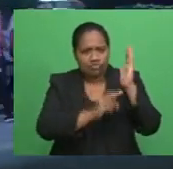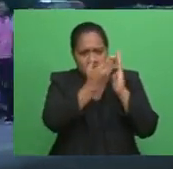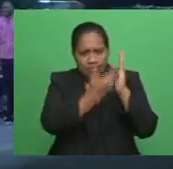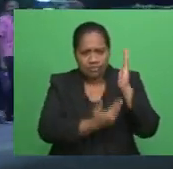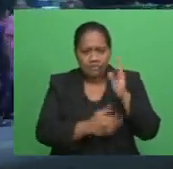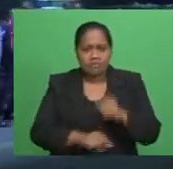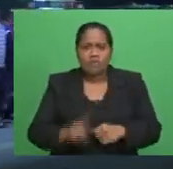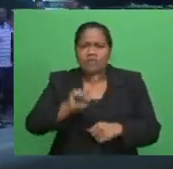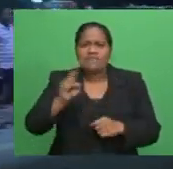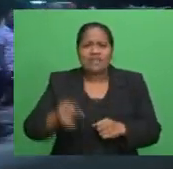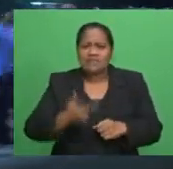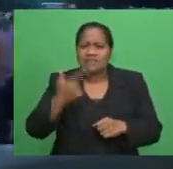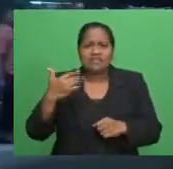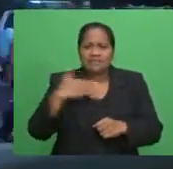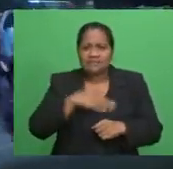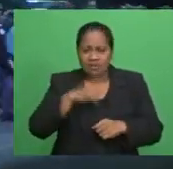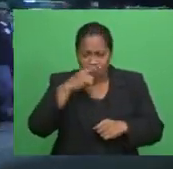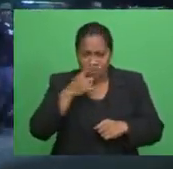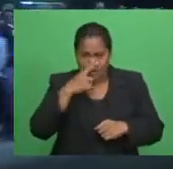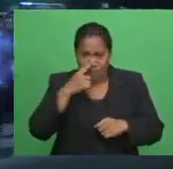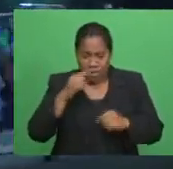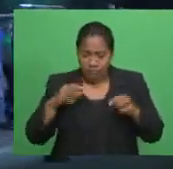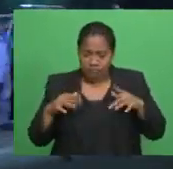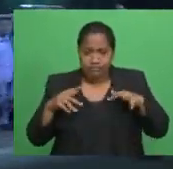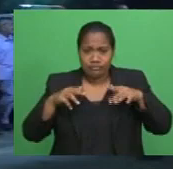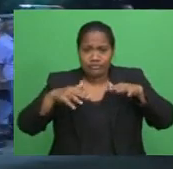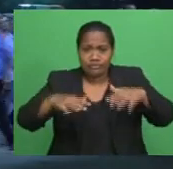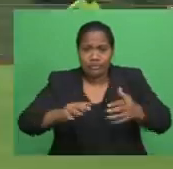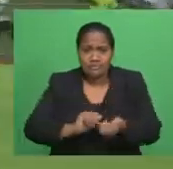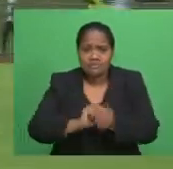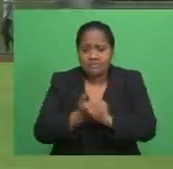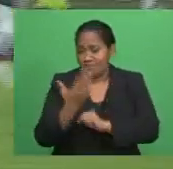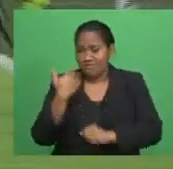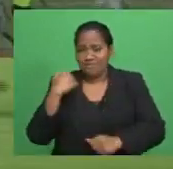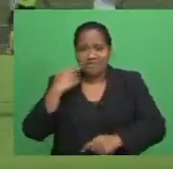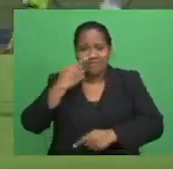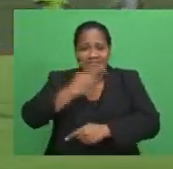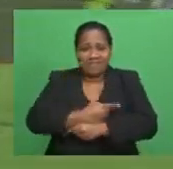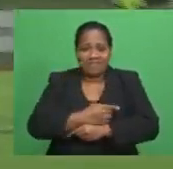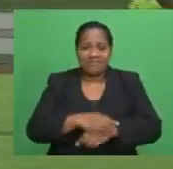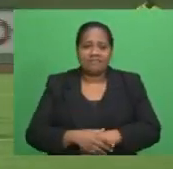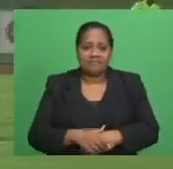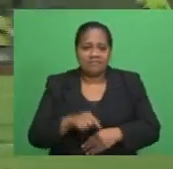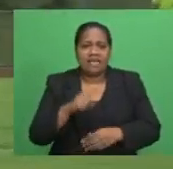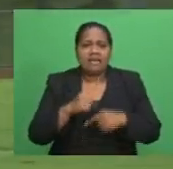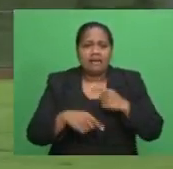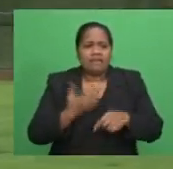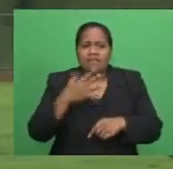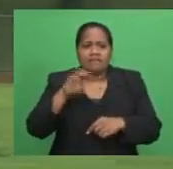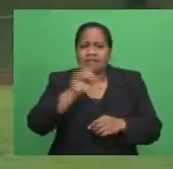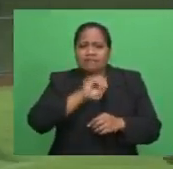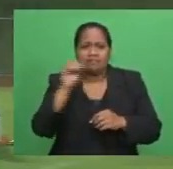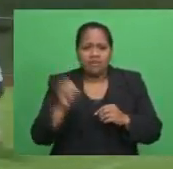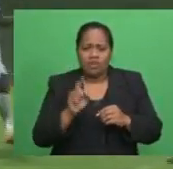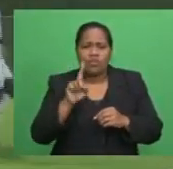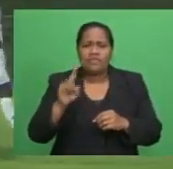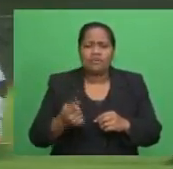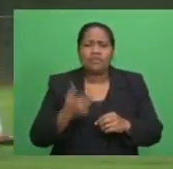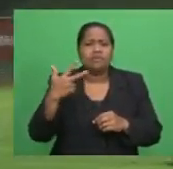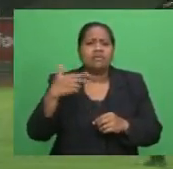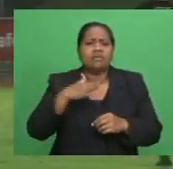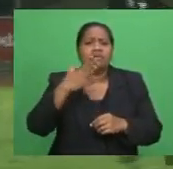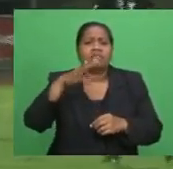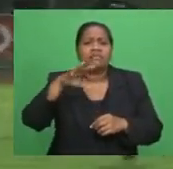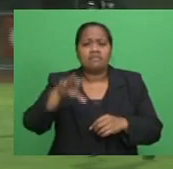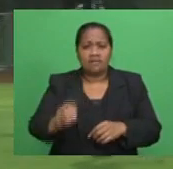patrons, players and officials attended the match last night, which was below the 50% capacity of 1,850.